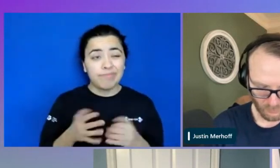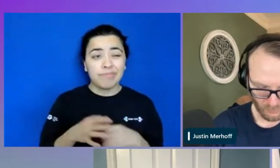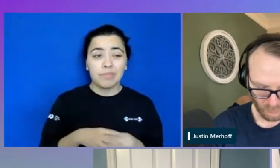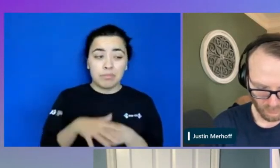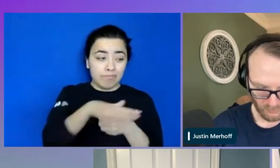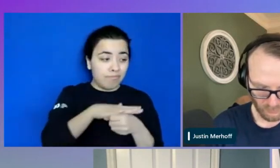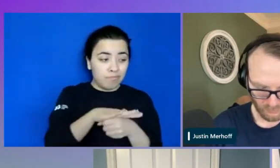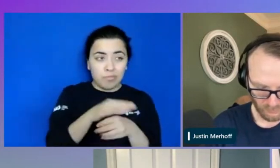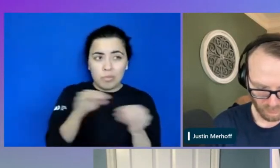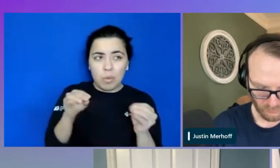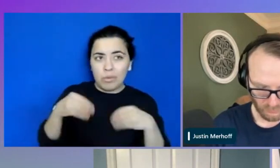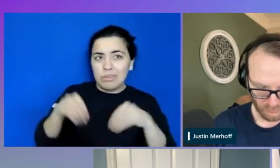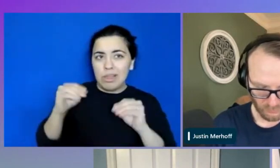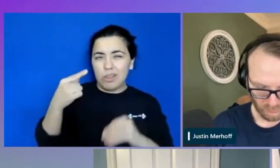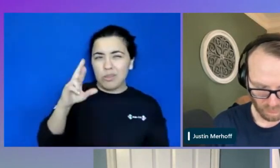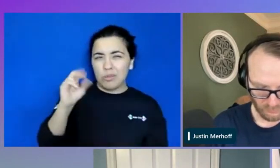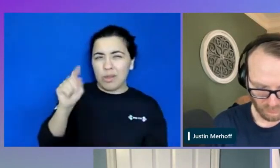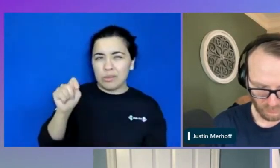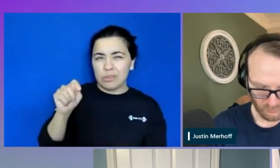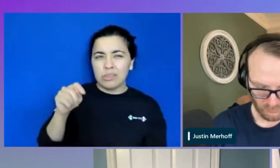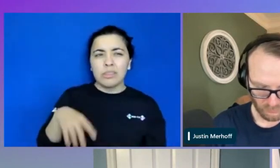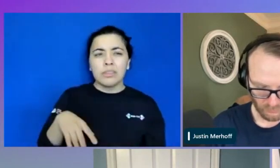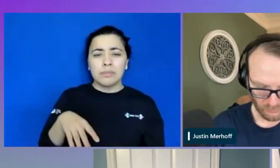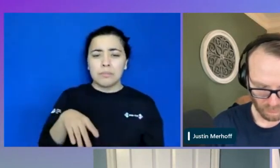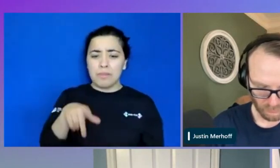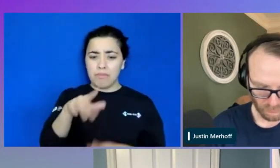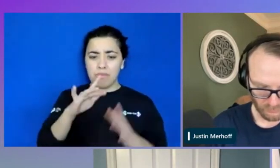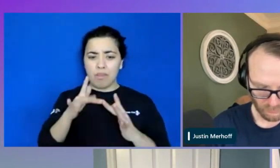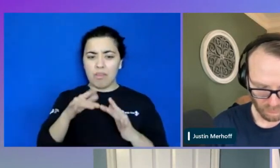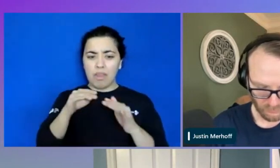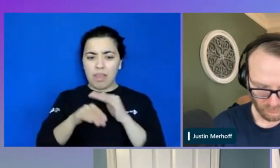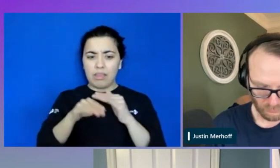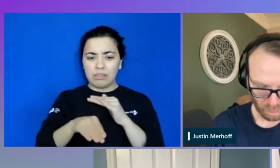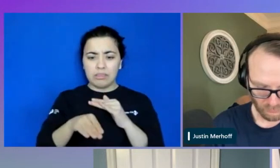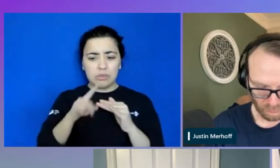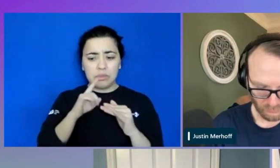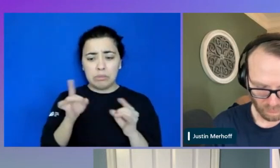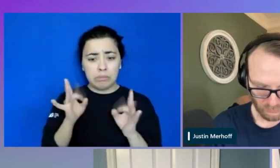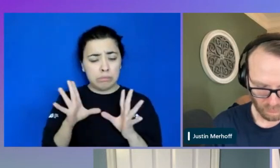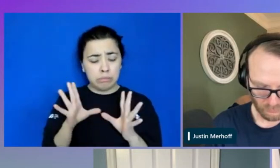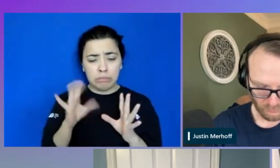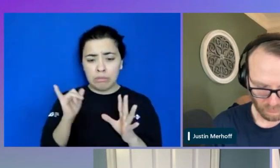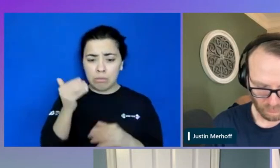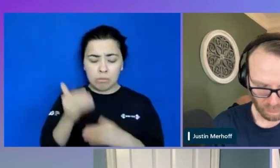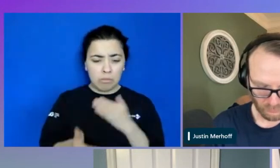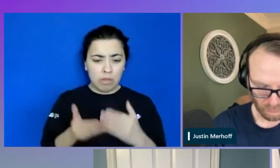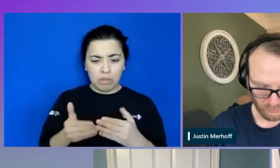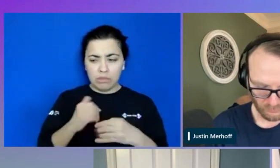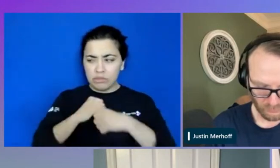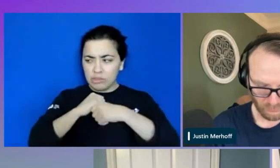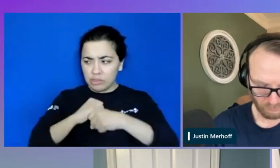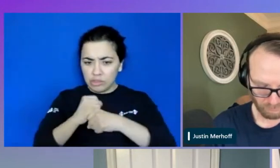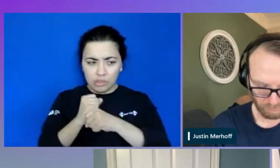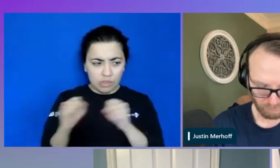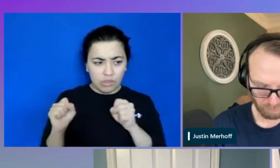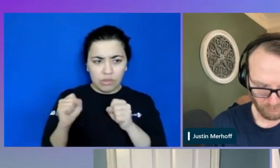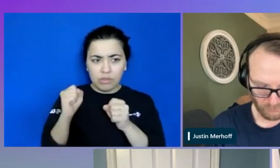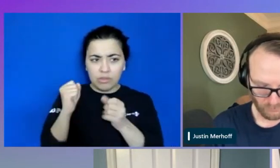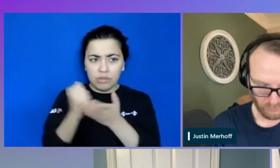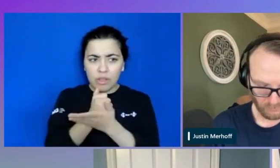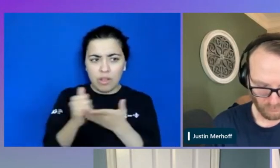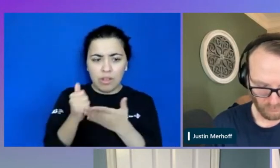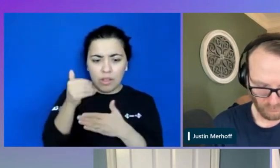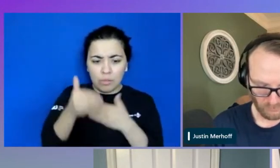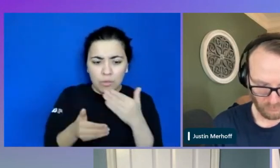their accessibility was pretty bad. The whole process of being secure, credit card processing,